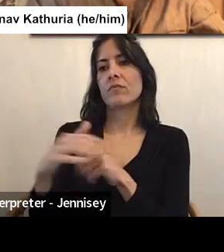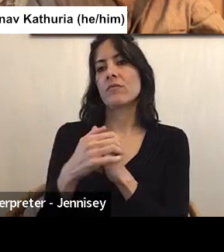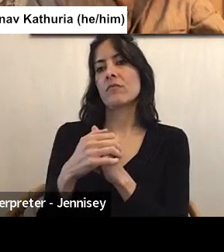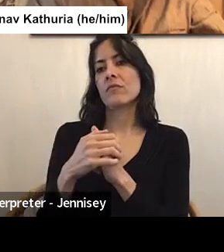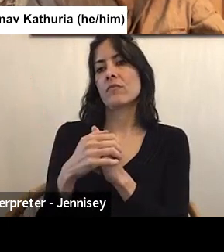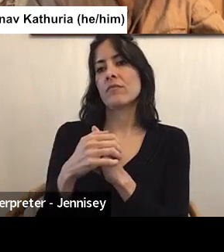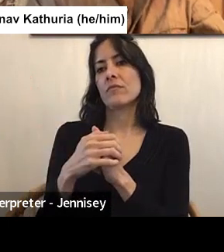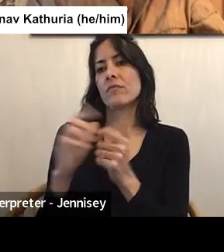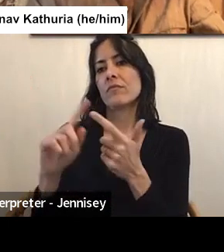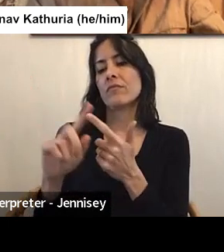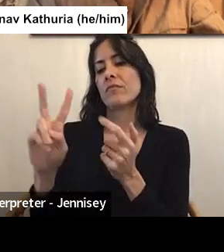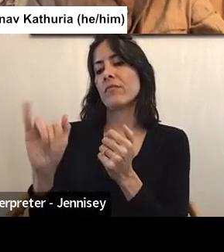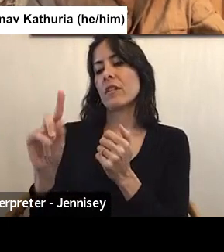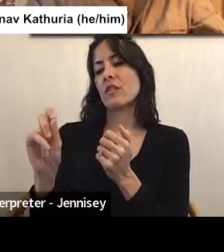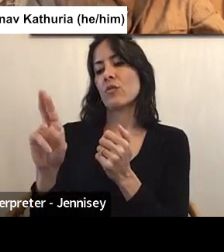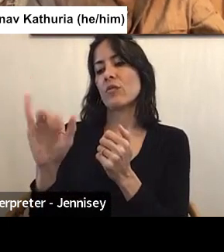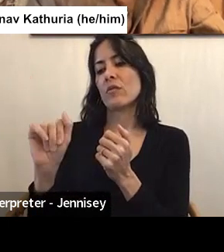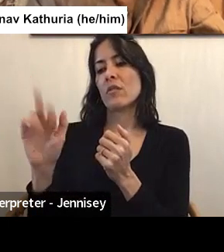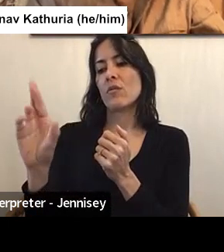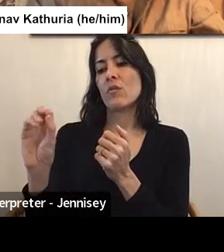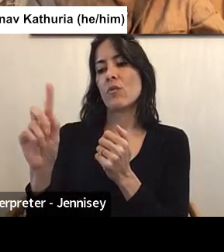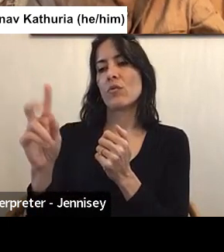Victoria Rodriguez Roldan,